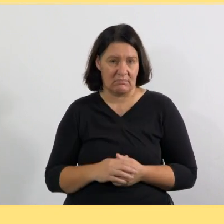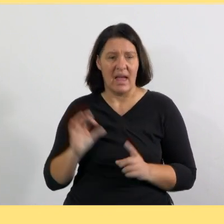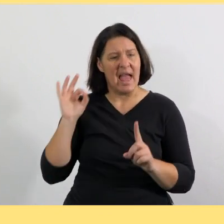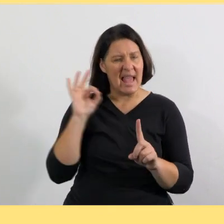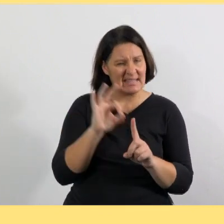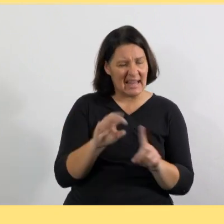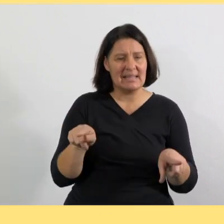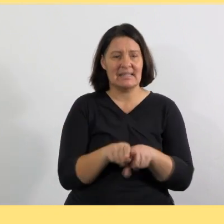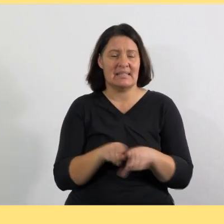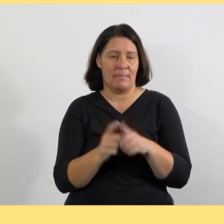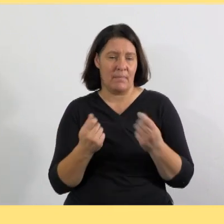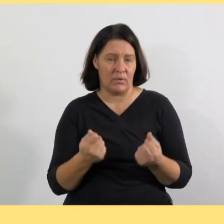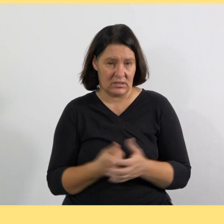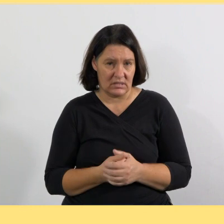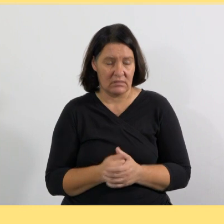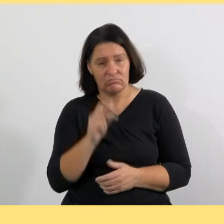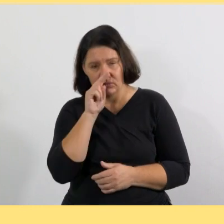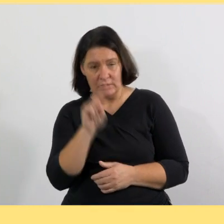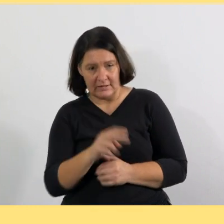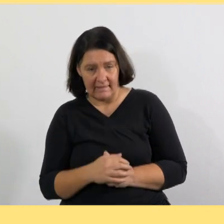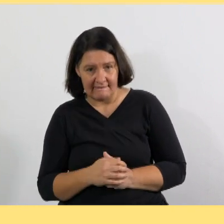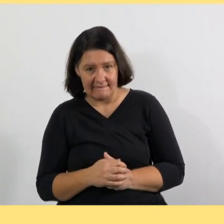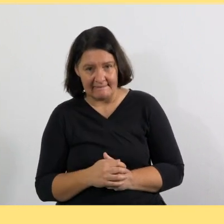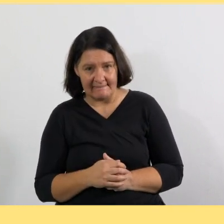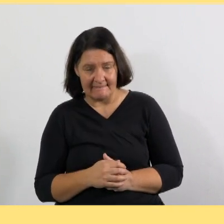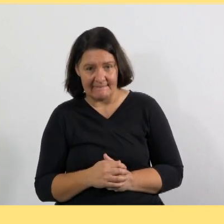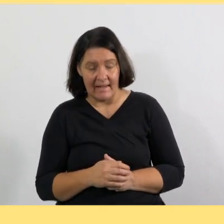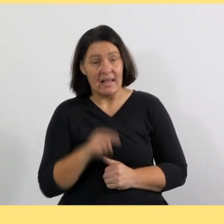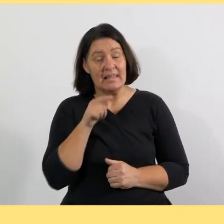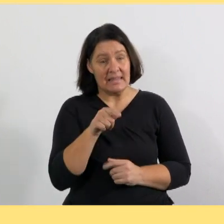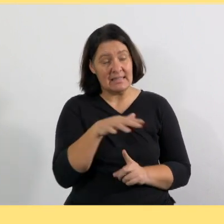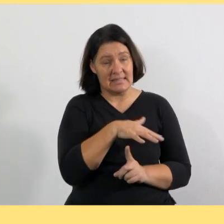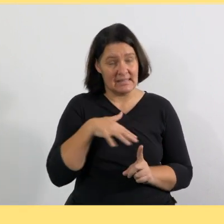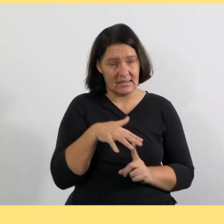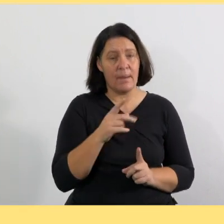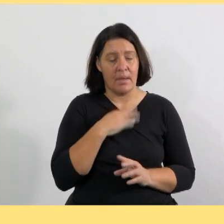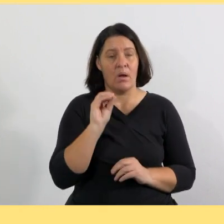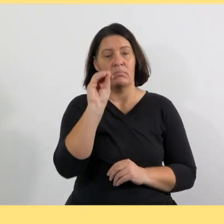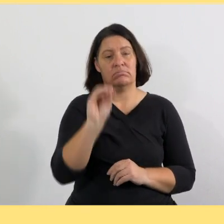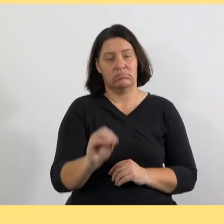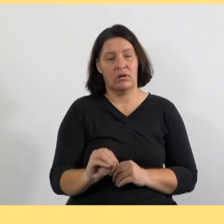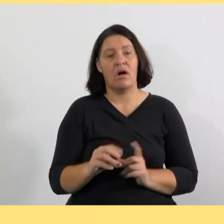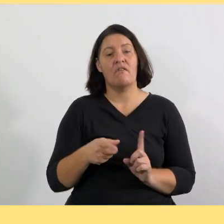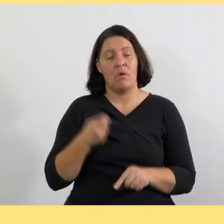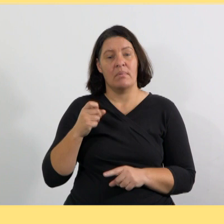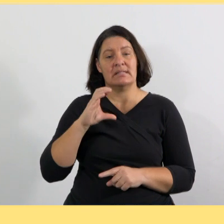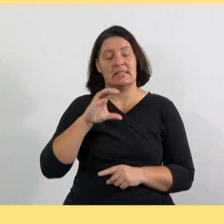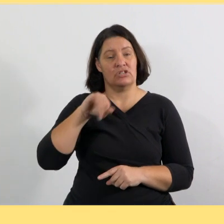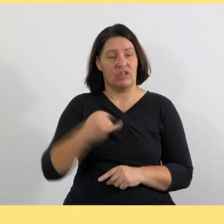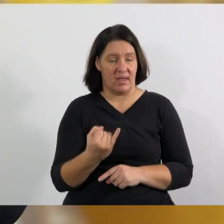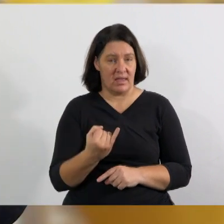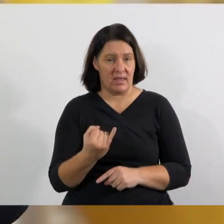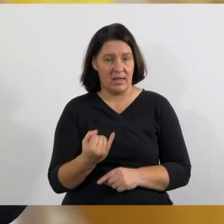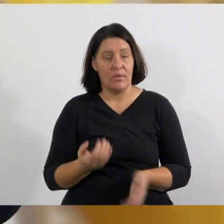2,800. Exactly this very same amount. That is what you see here. So in this area, I have posted from the